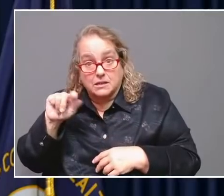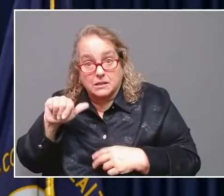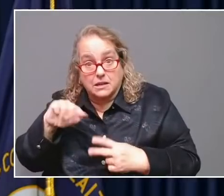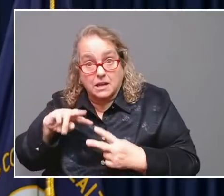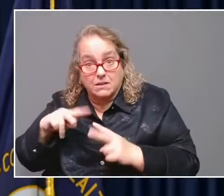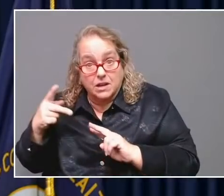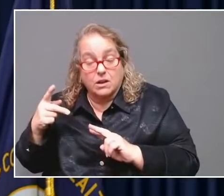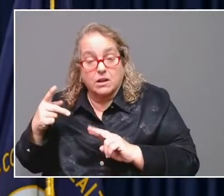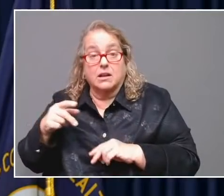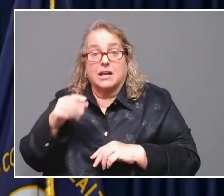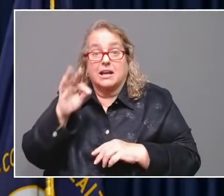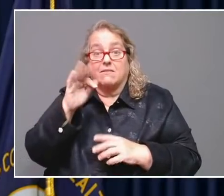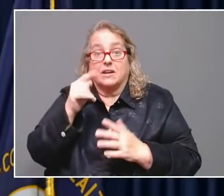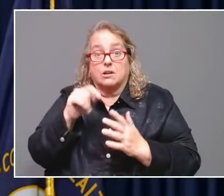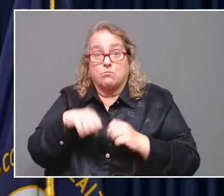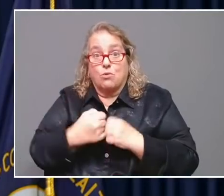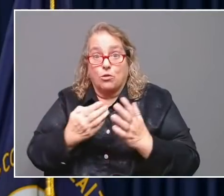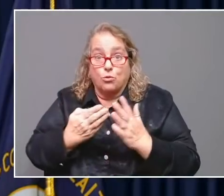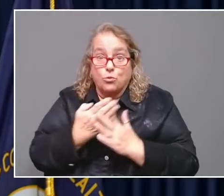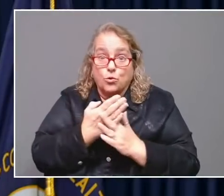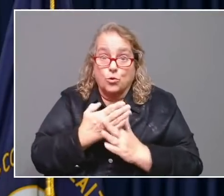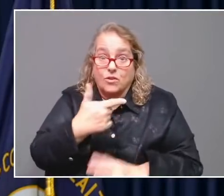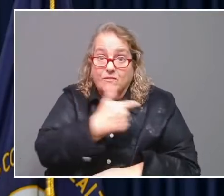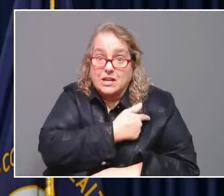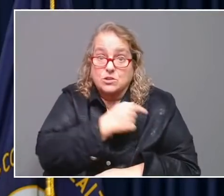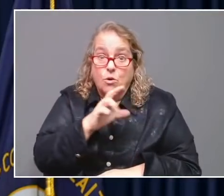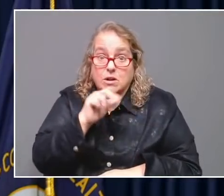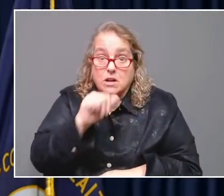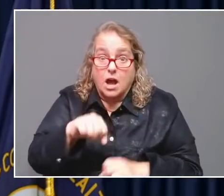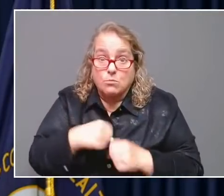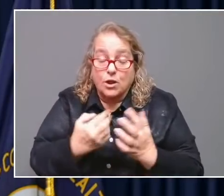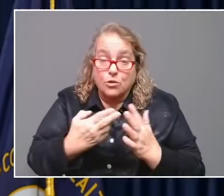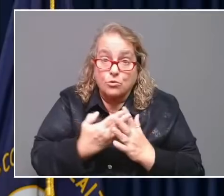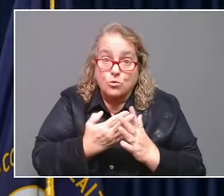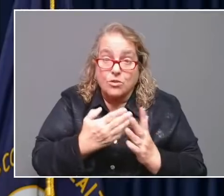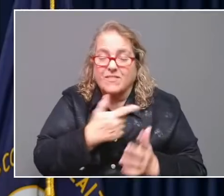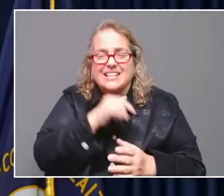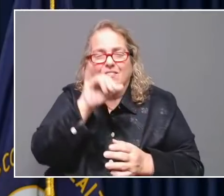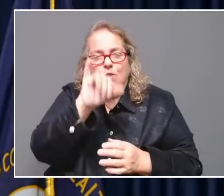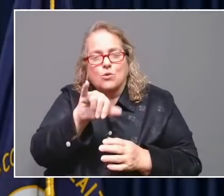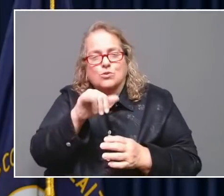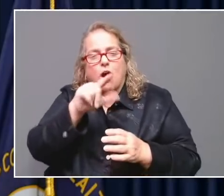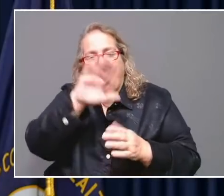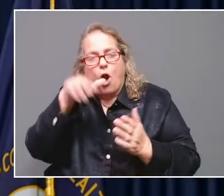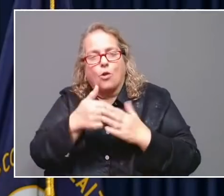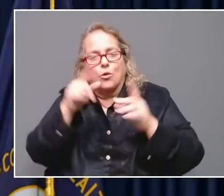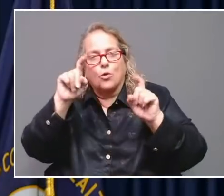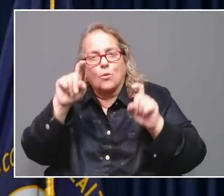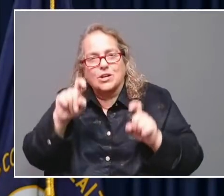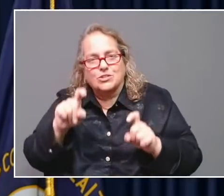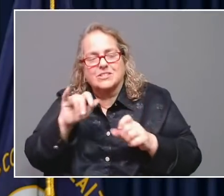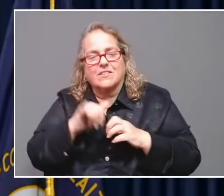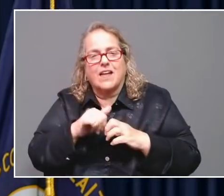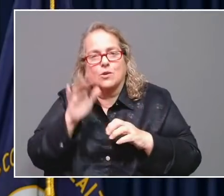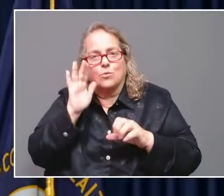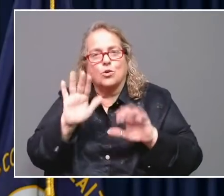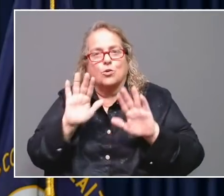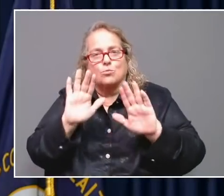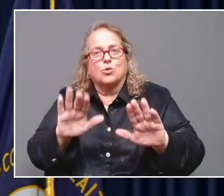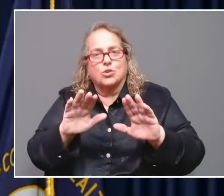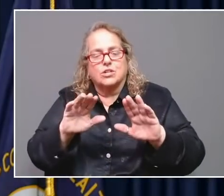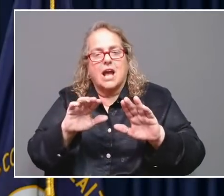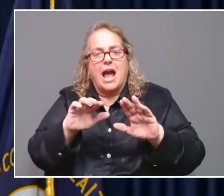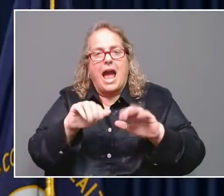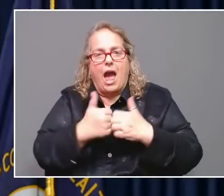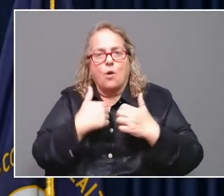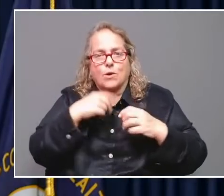get through the vaccines as much, all of those will really, I think, ultimately drive the amount of sequencing that we do.